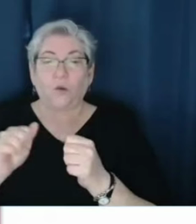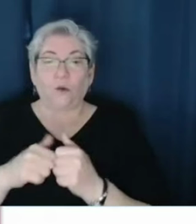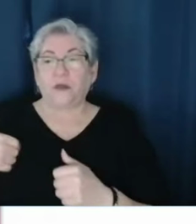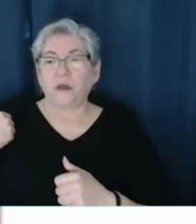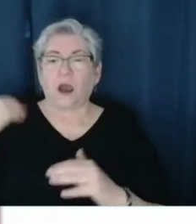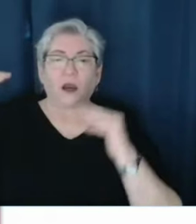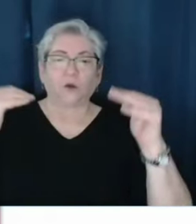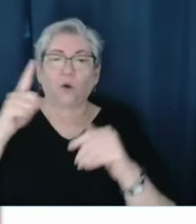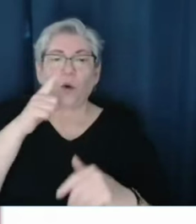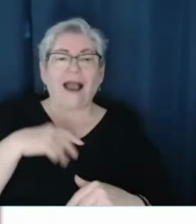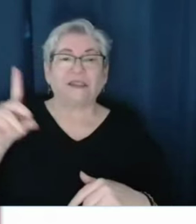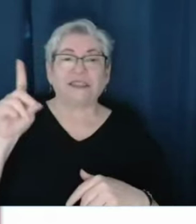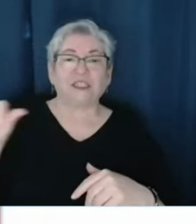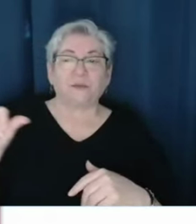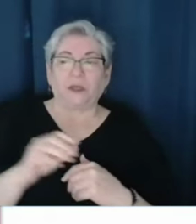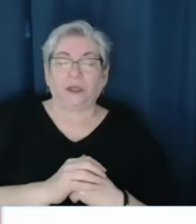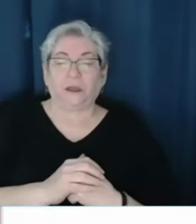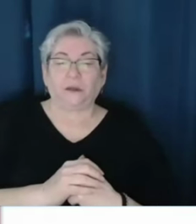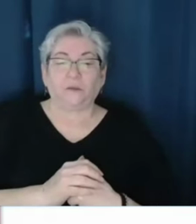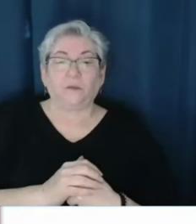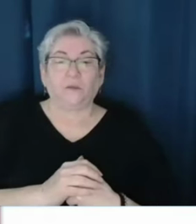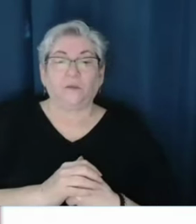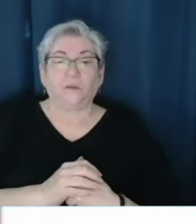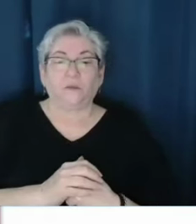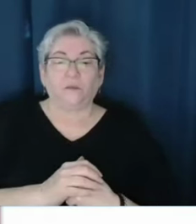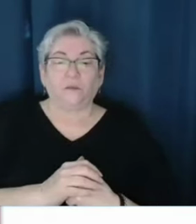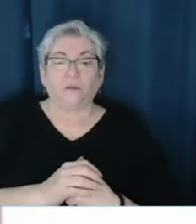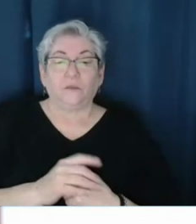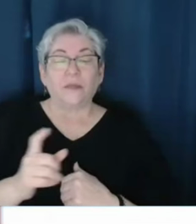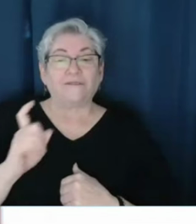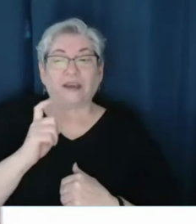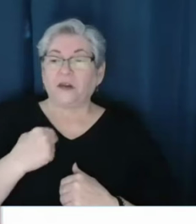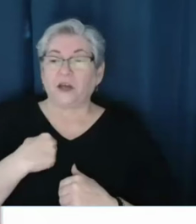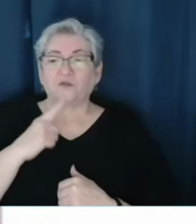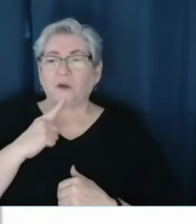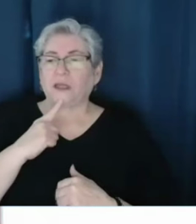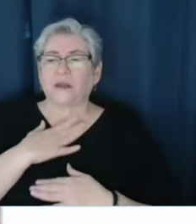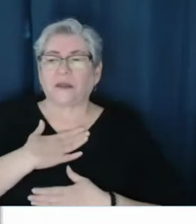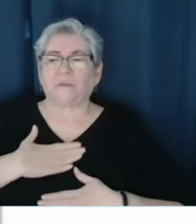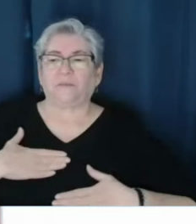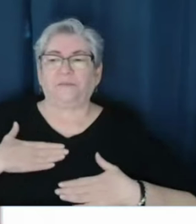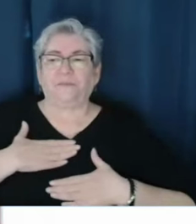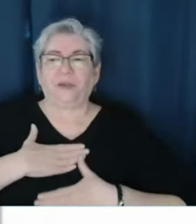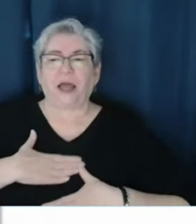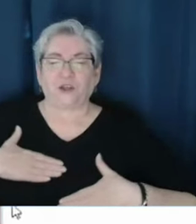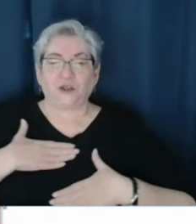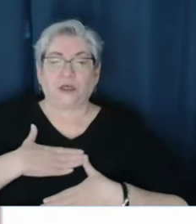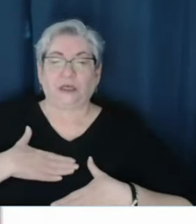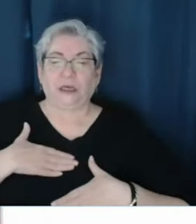with disabilities. We have been given the privilege of working with Rick Considine